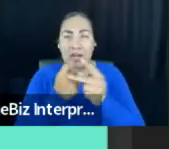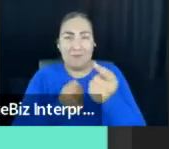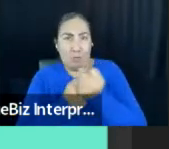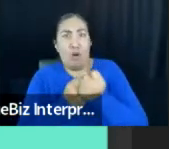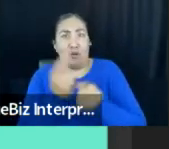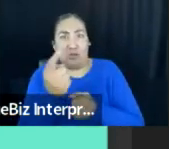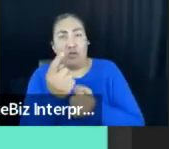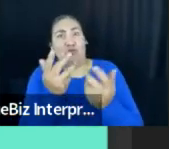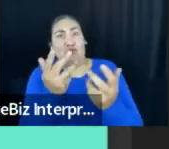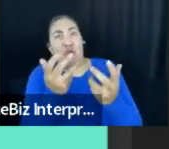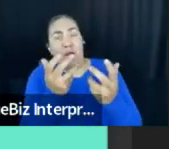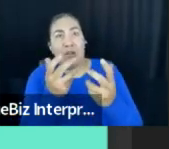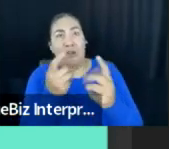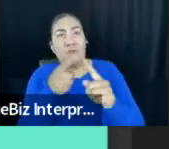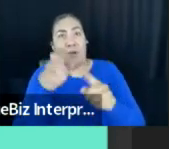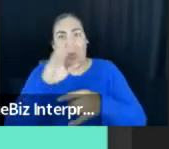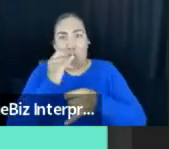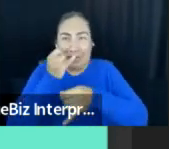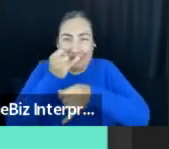institution? So just take about